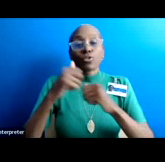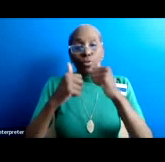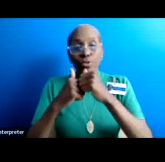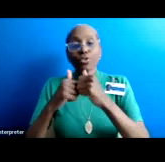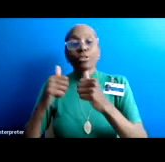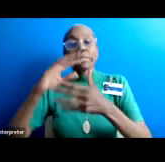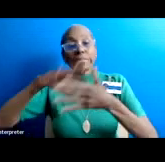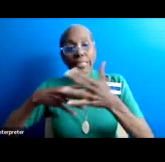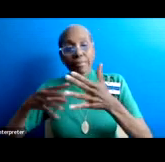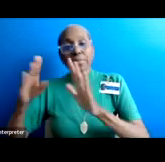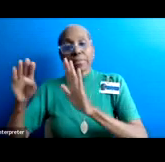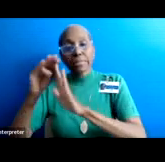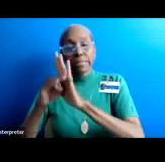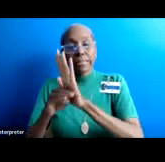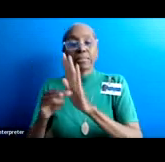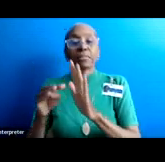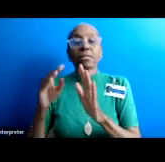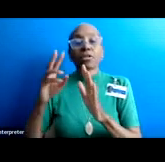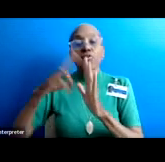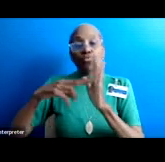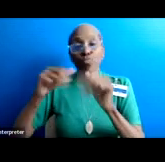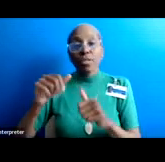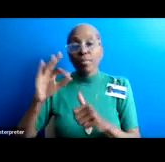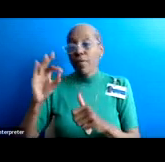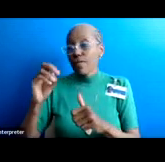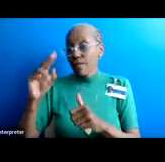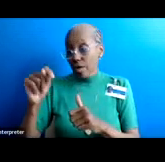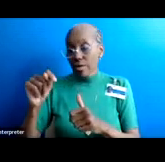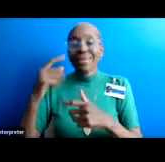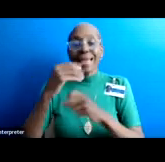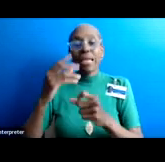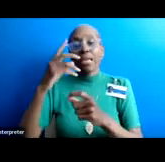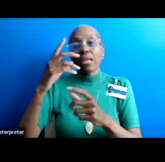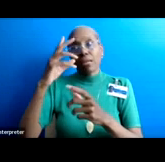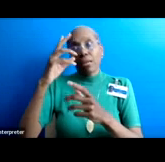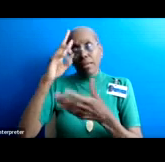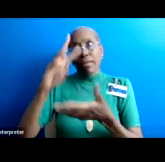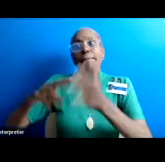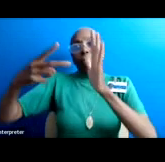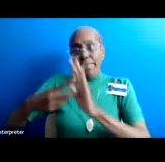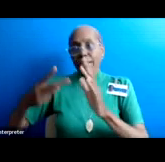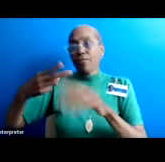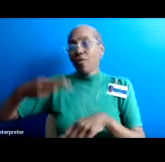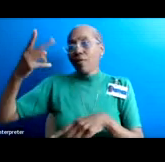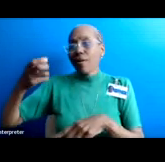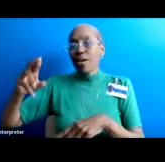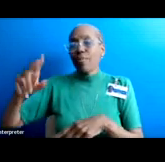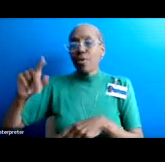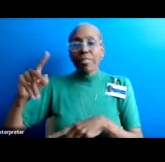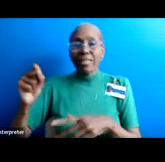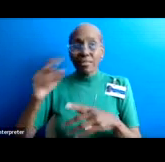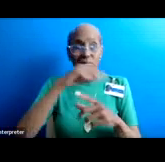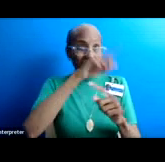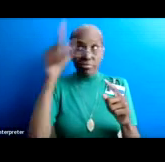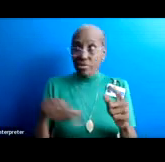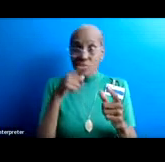tables and lists, readable fonts, and meaningful hyperlinks. And if you don't know what any of that is, don't worry, we'll get to